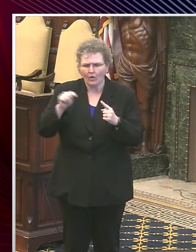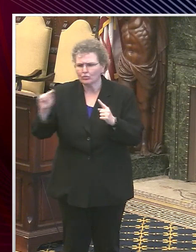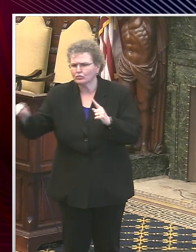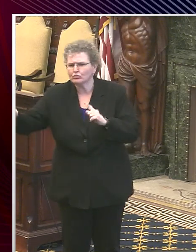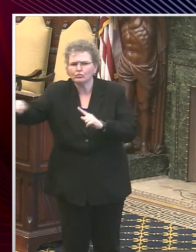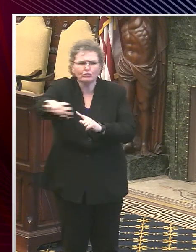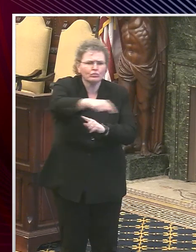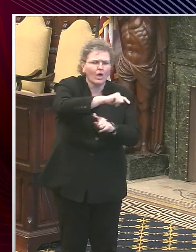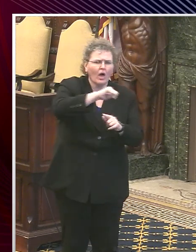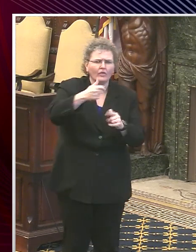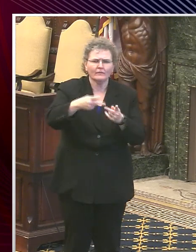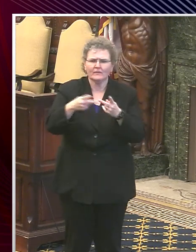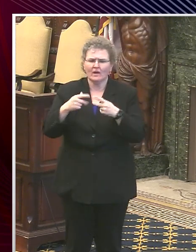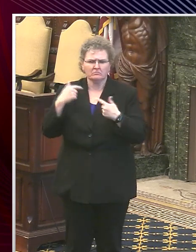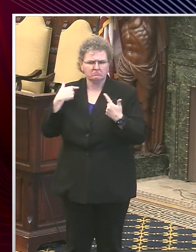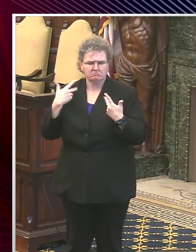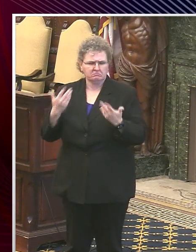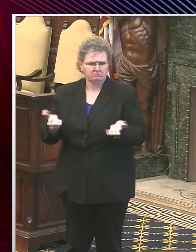their own.